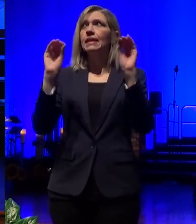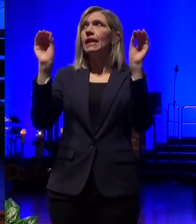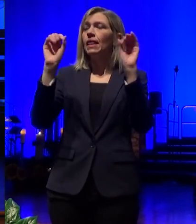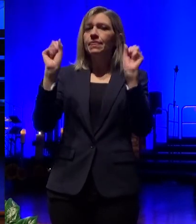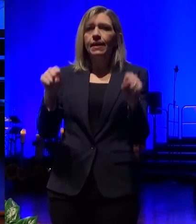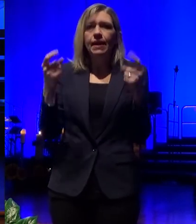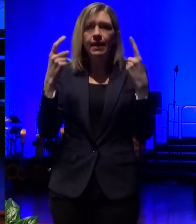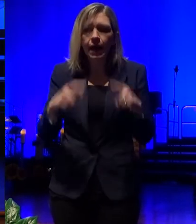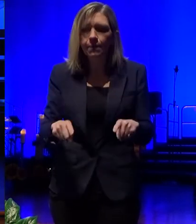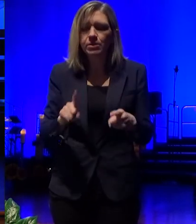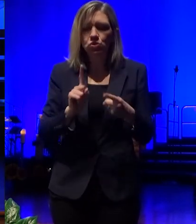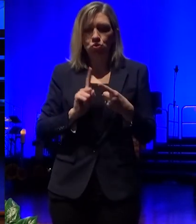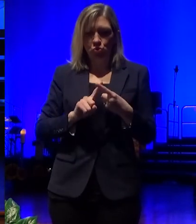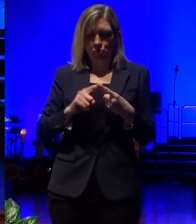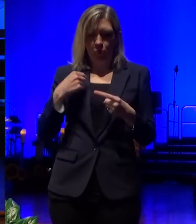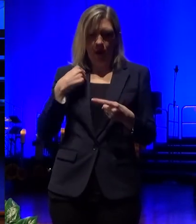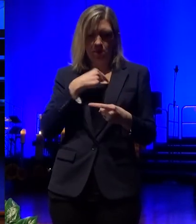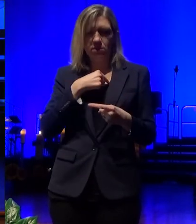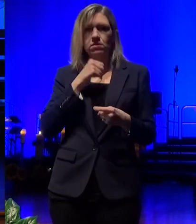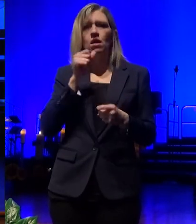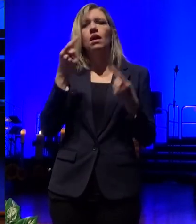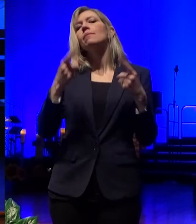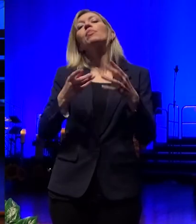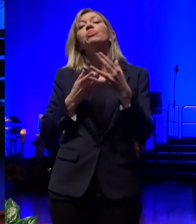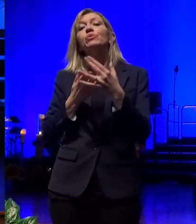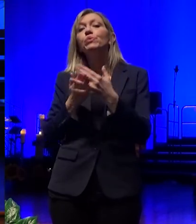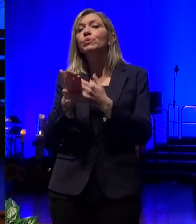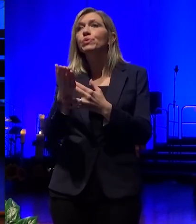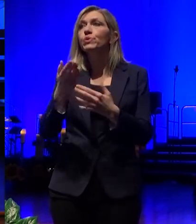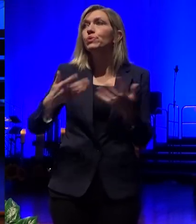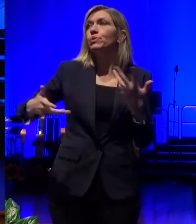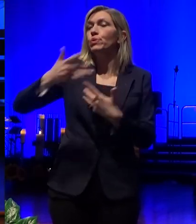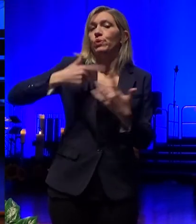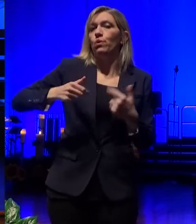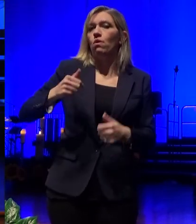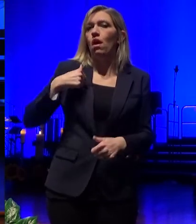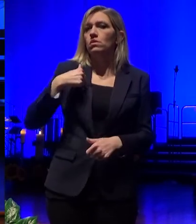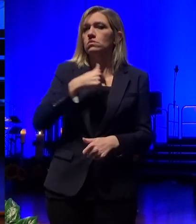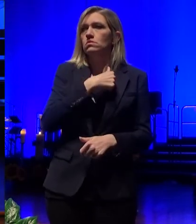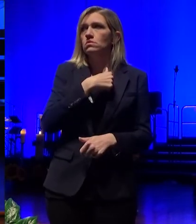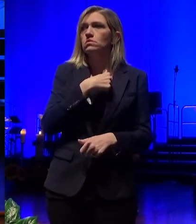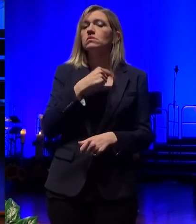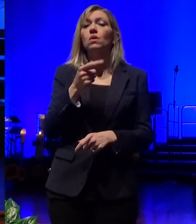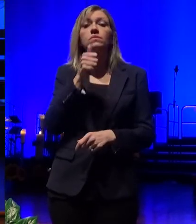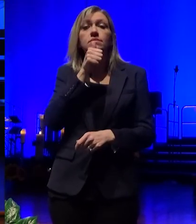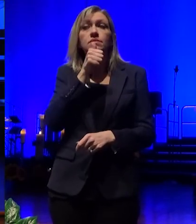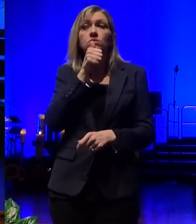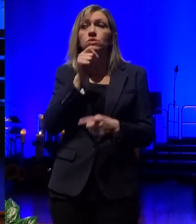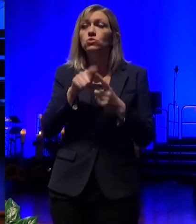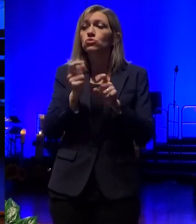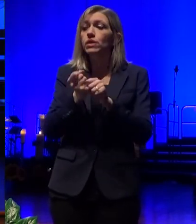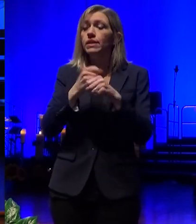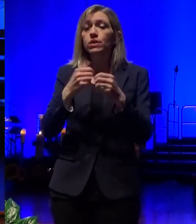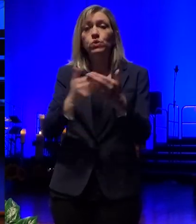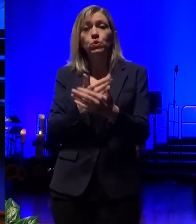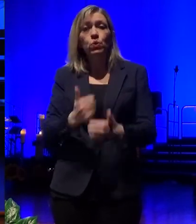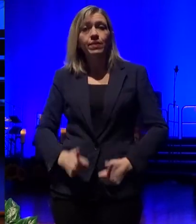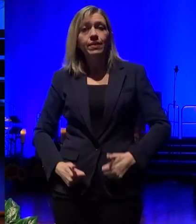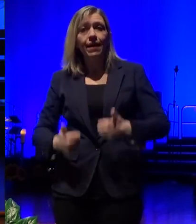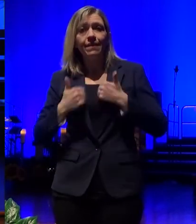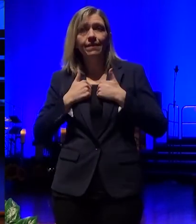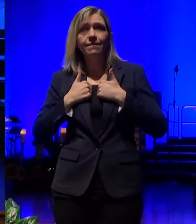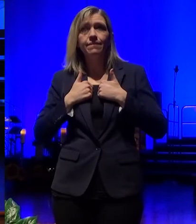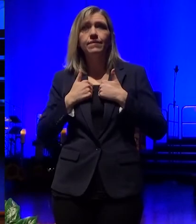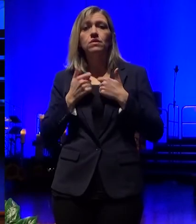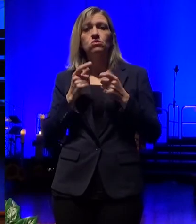to us that doesn't happen through us. And so the secret to creating a new life is to creating